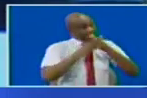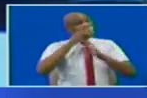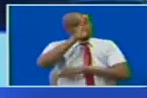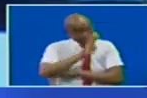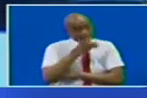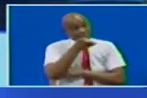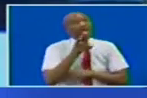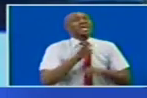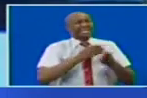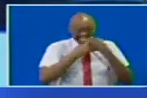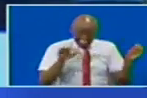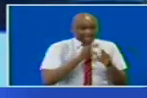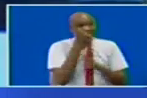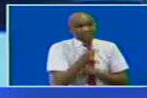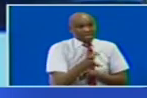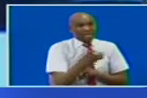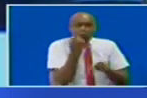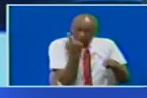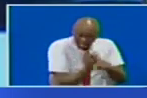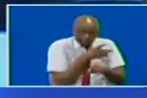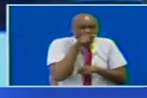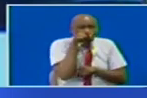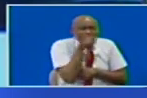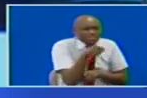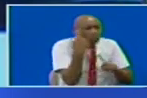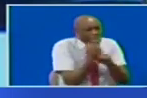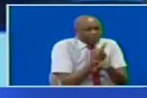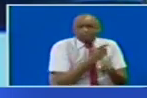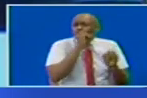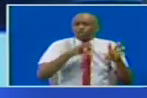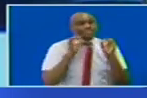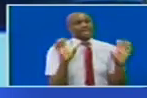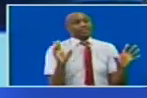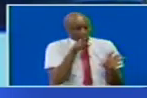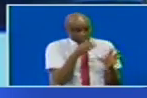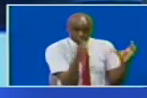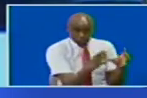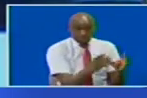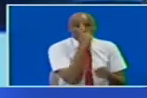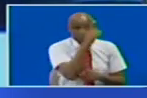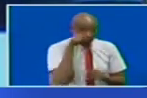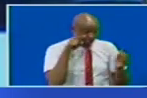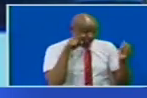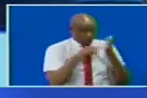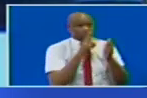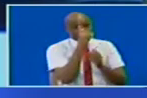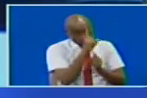billion. So no shilling out of the 1.18 billion was lost. The 1.18